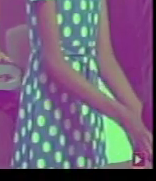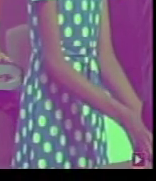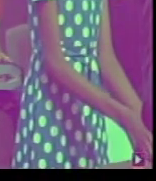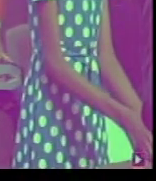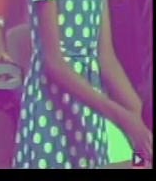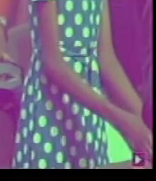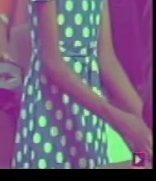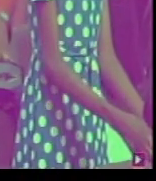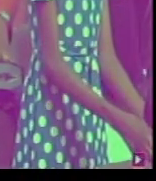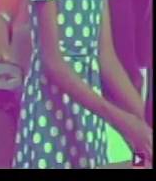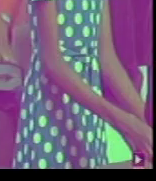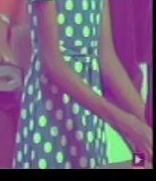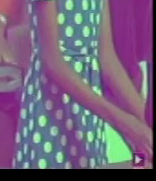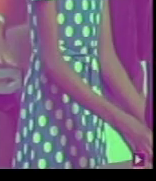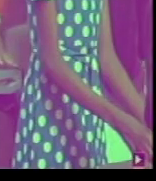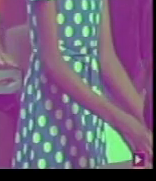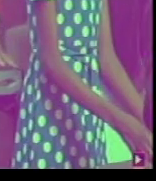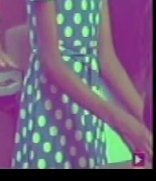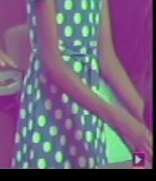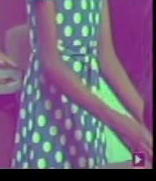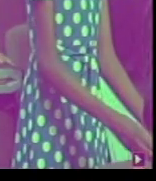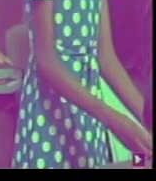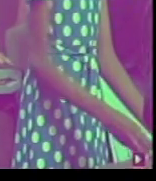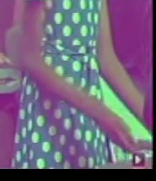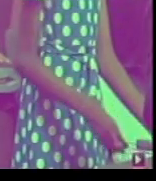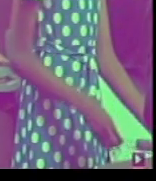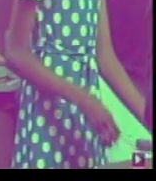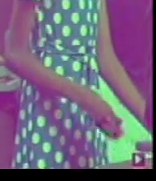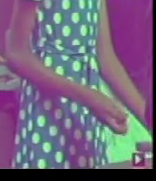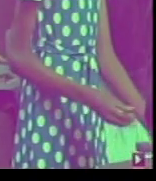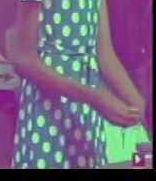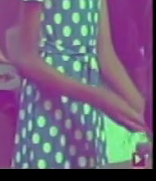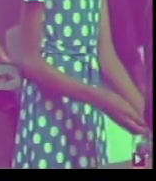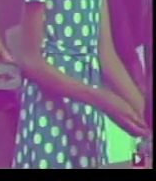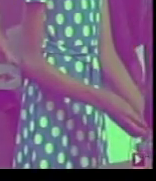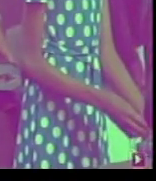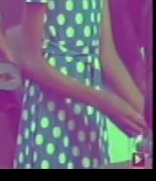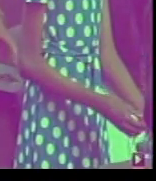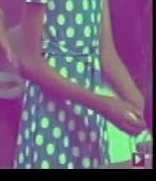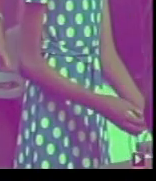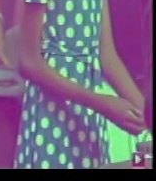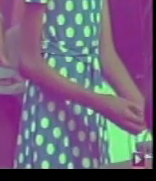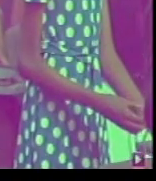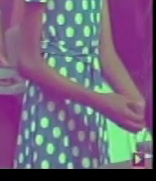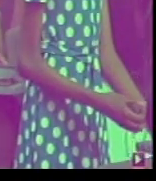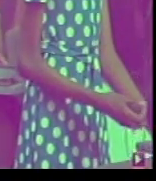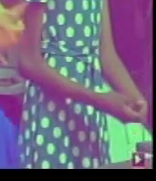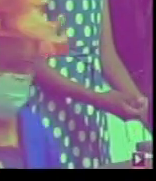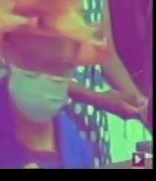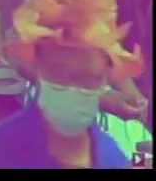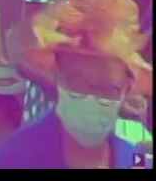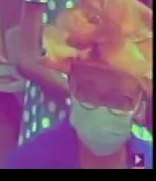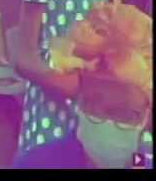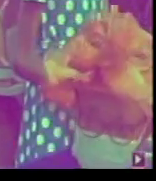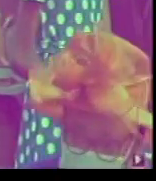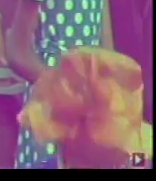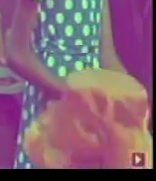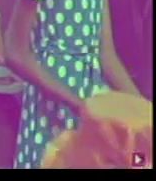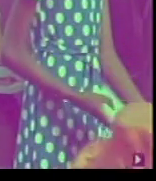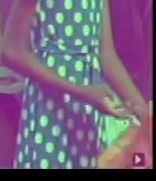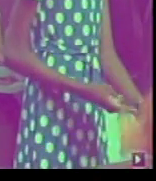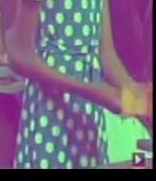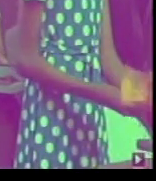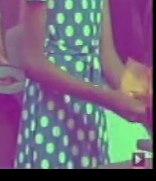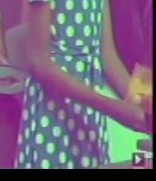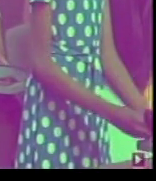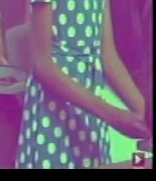in Jesus' name. Help us today to take in your word and to pray through your